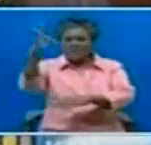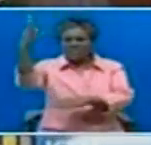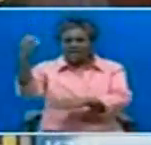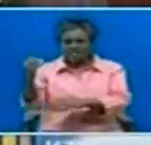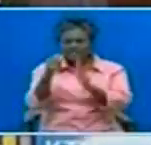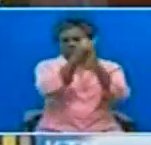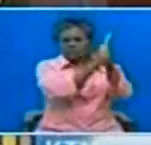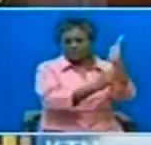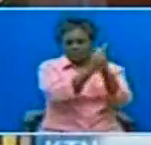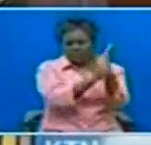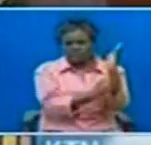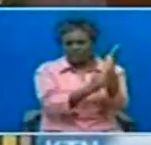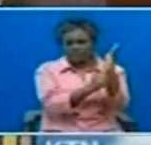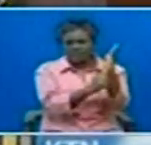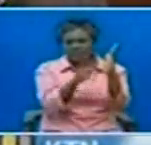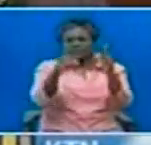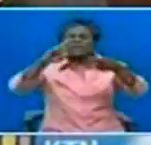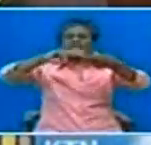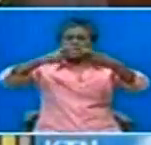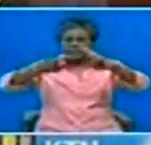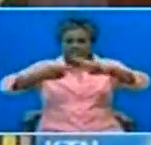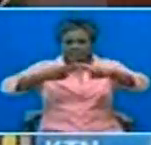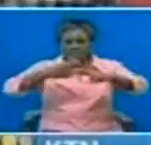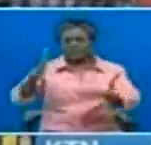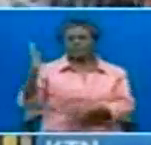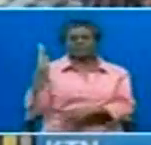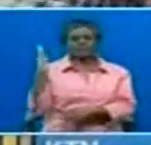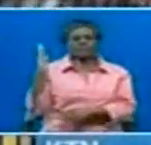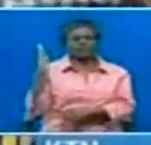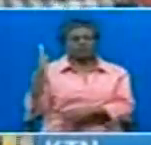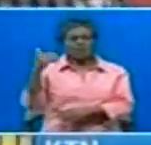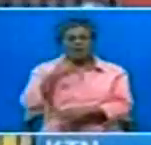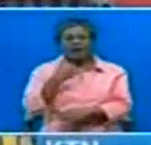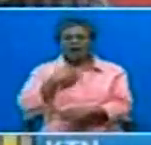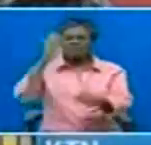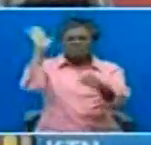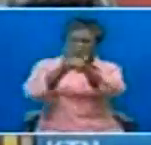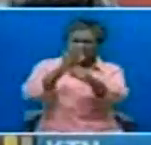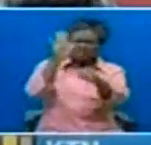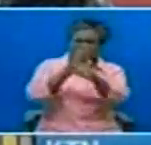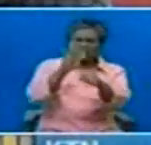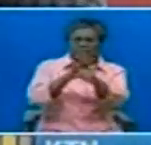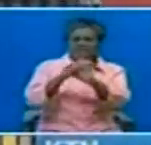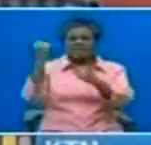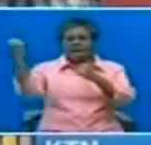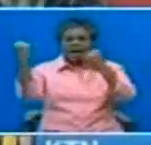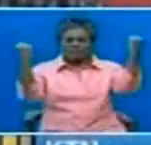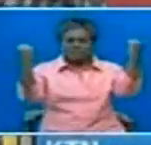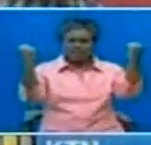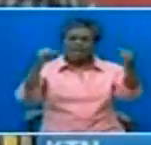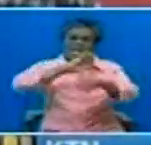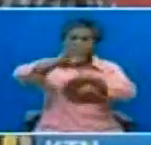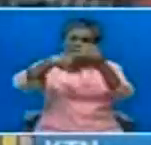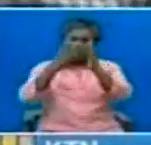acts which are related to security. There are too many arms in the wrong hands.